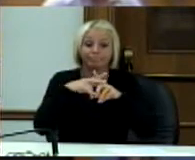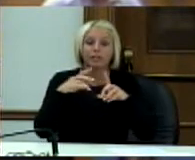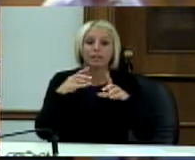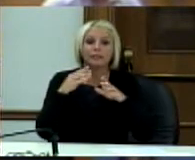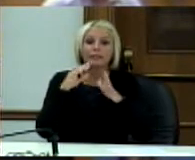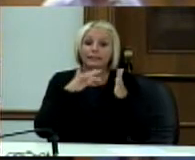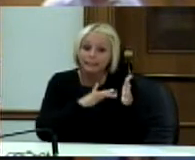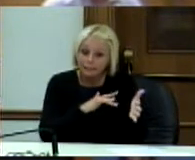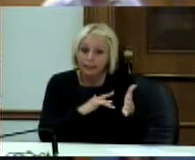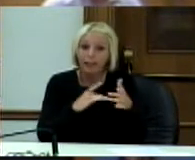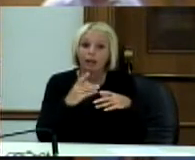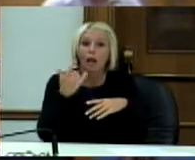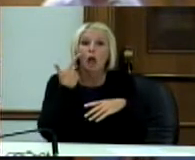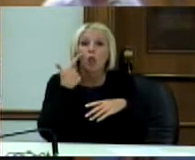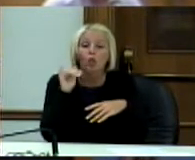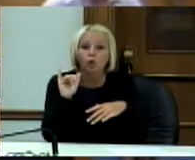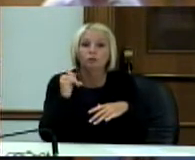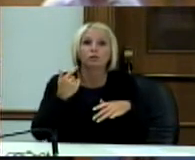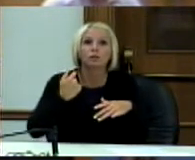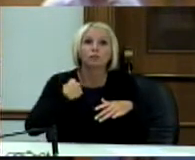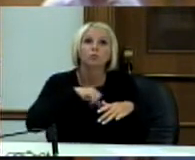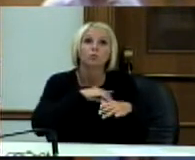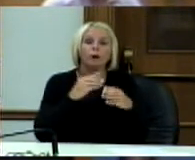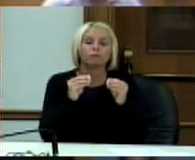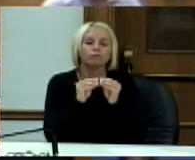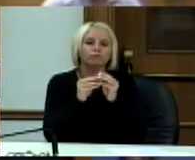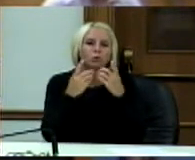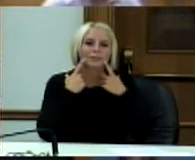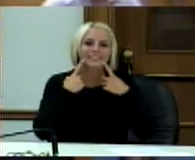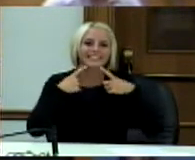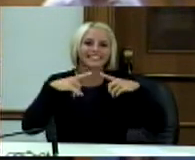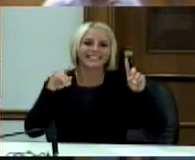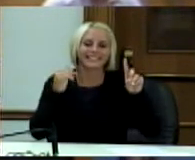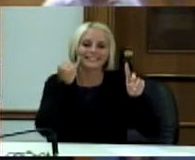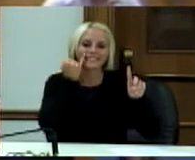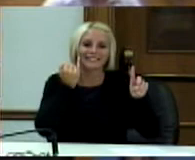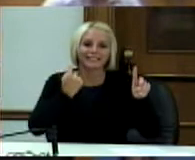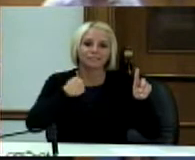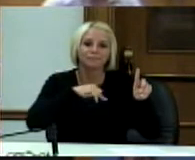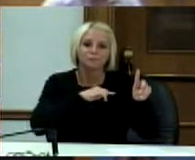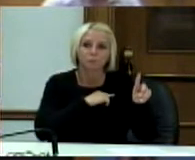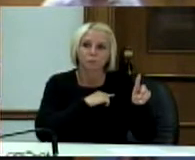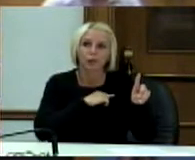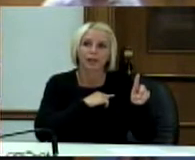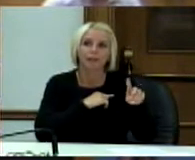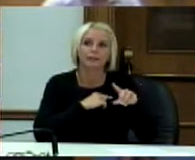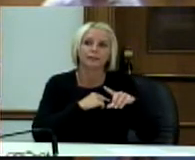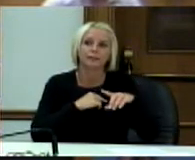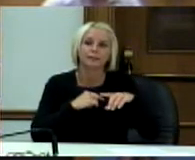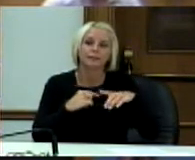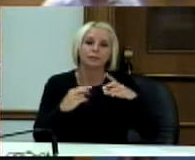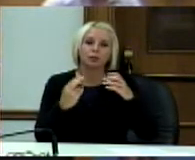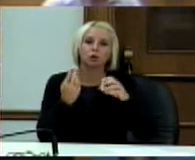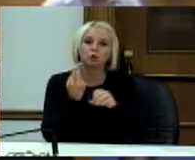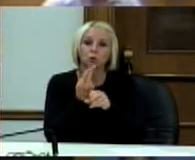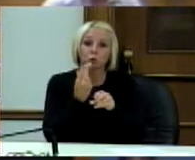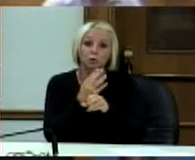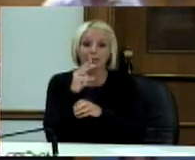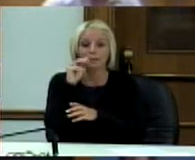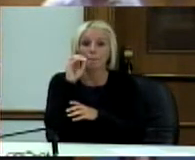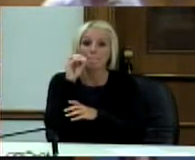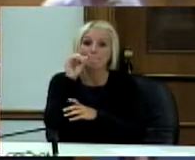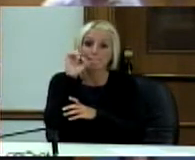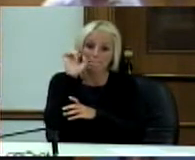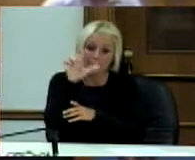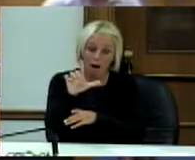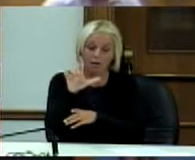and it looks like we have far greater success if we do this bridge integrated model.